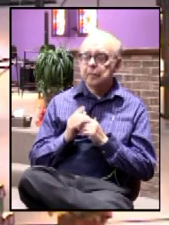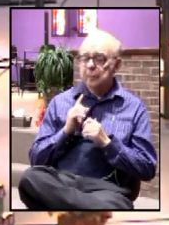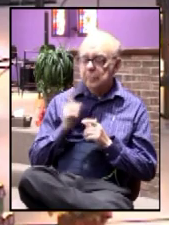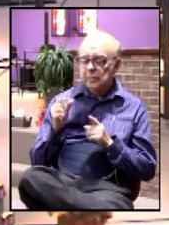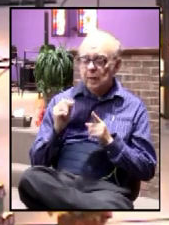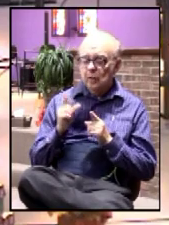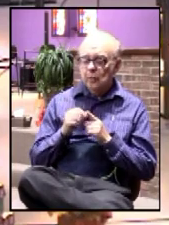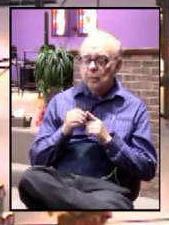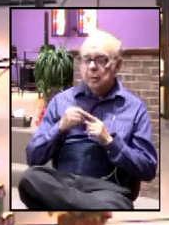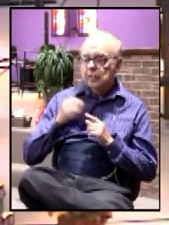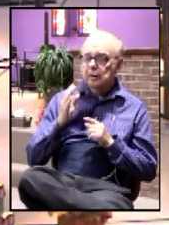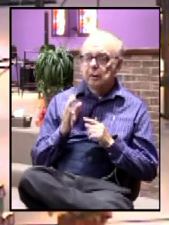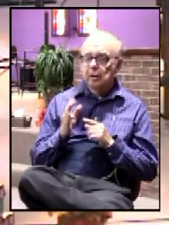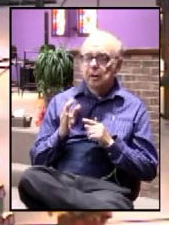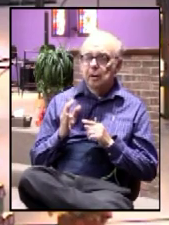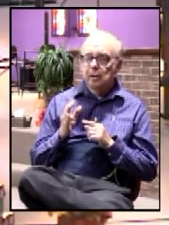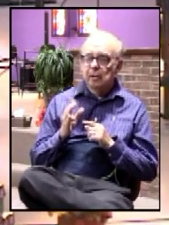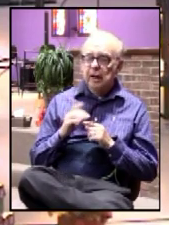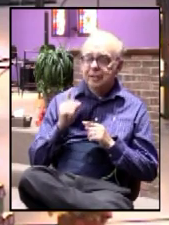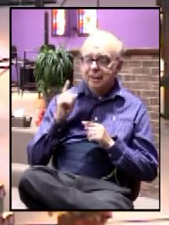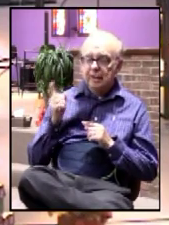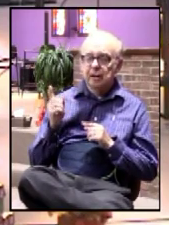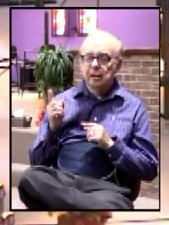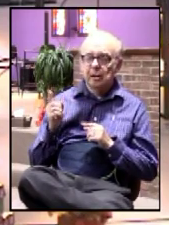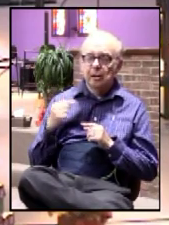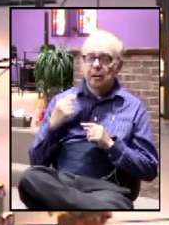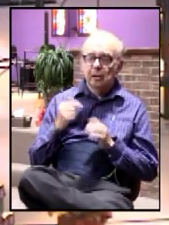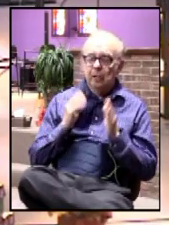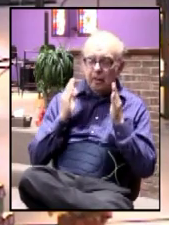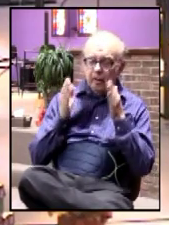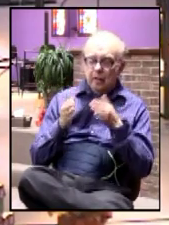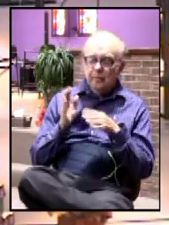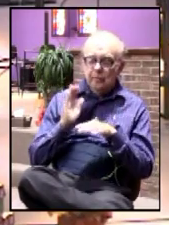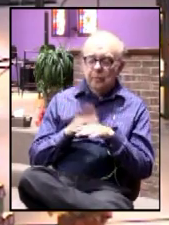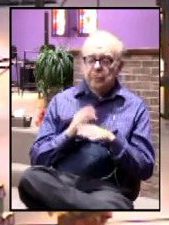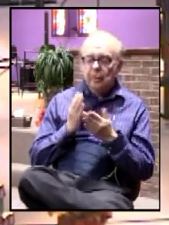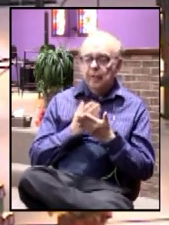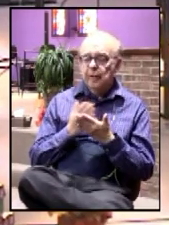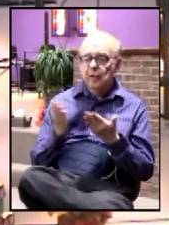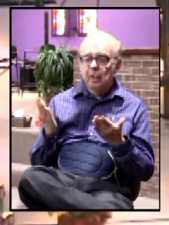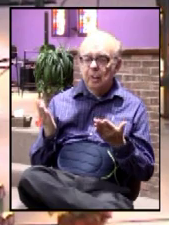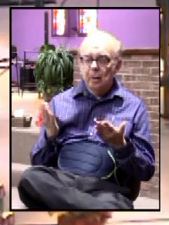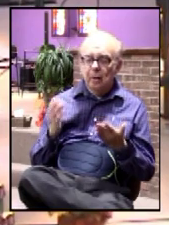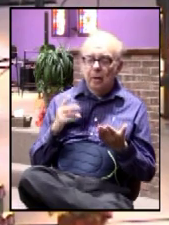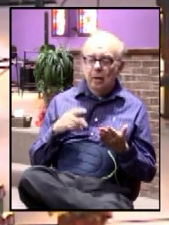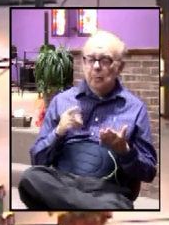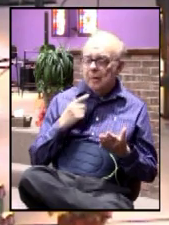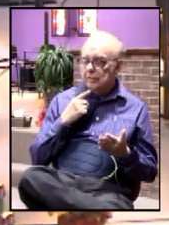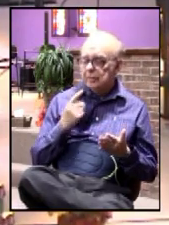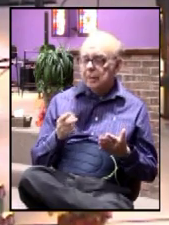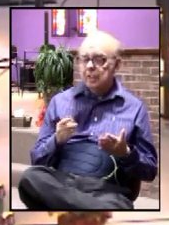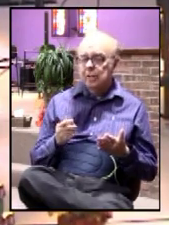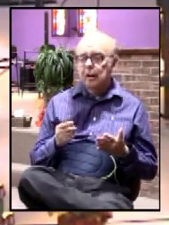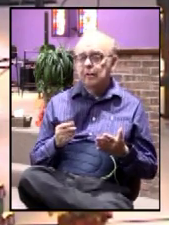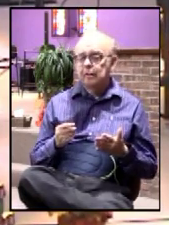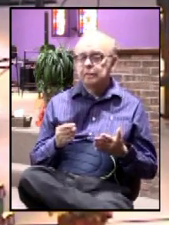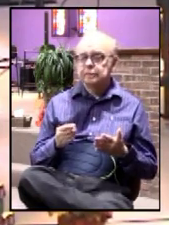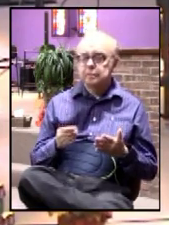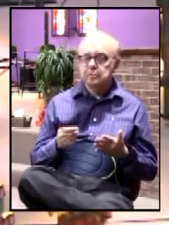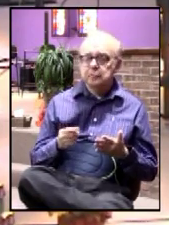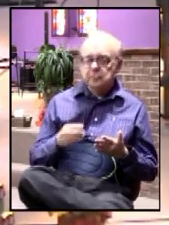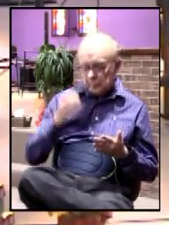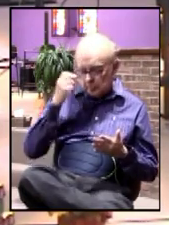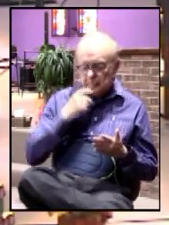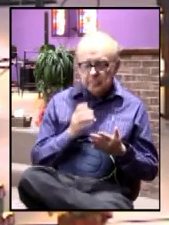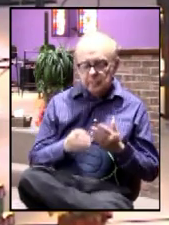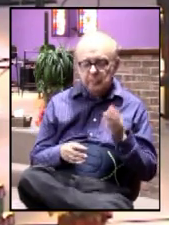It is the Word of God, and it is He. We focus on things. Paul says this